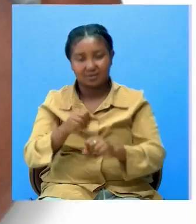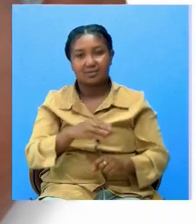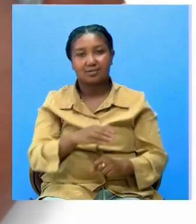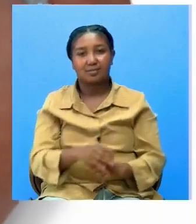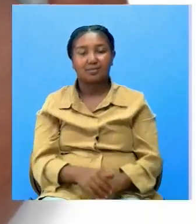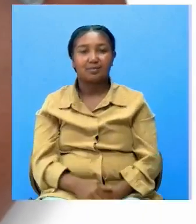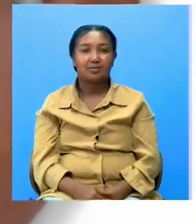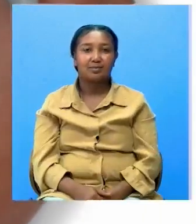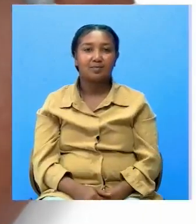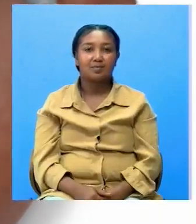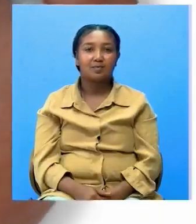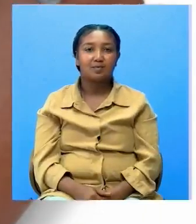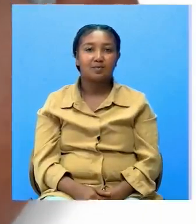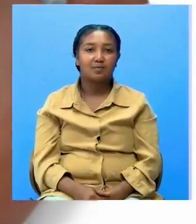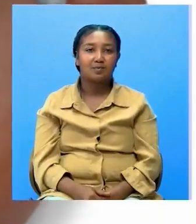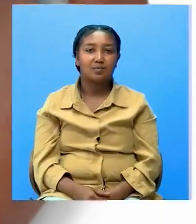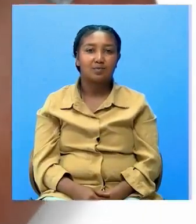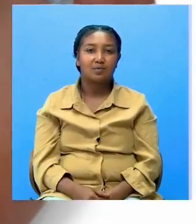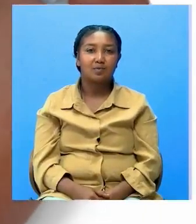science.